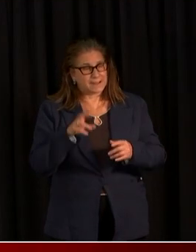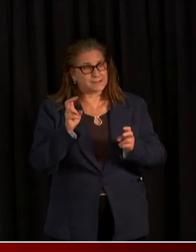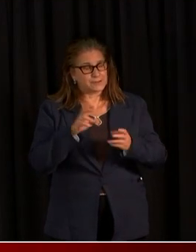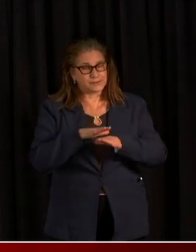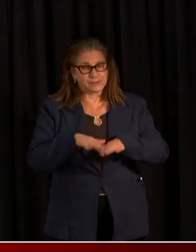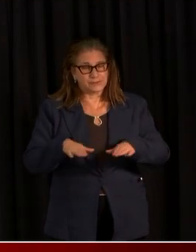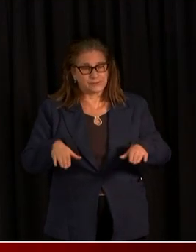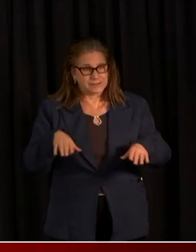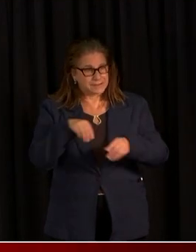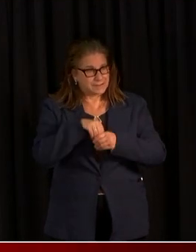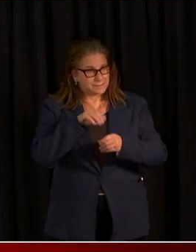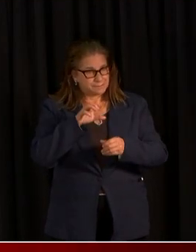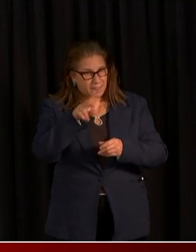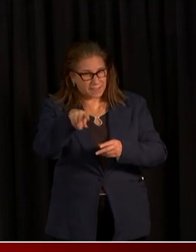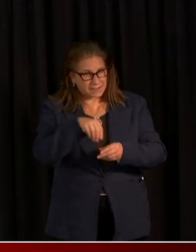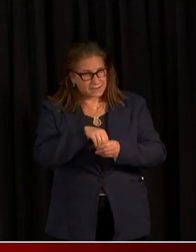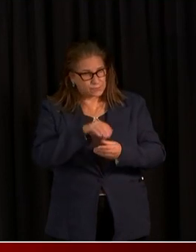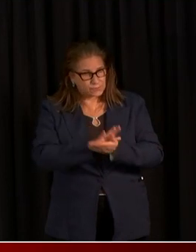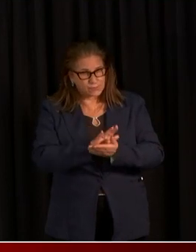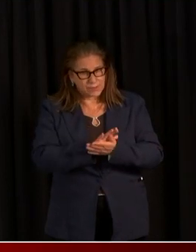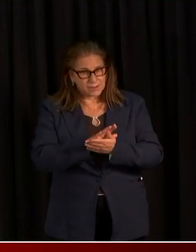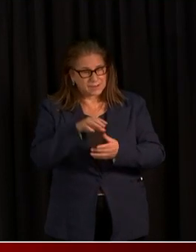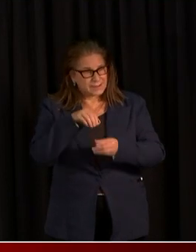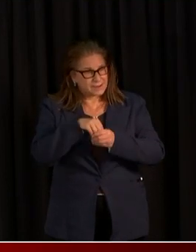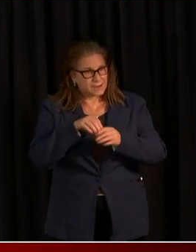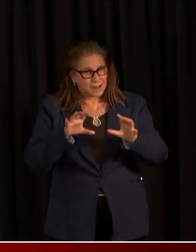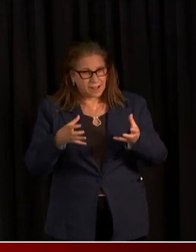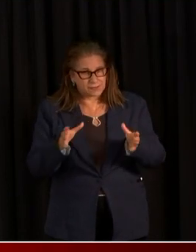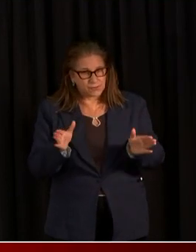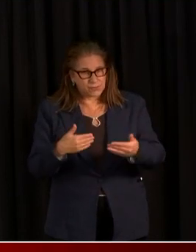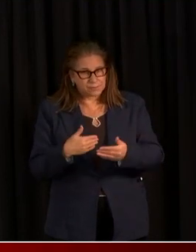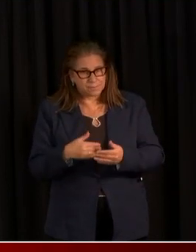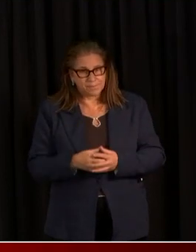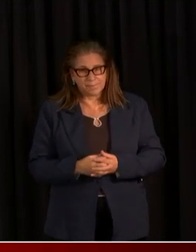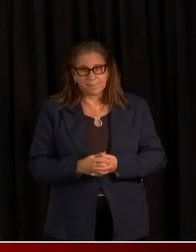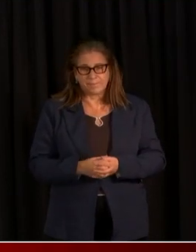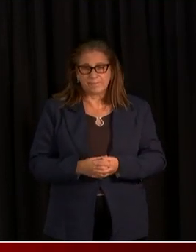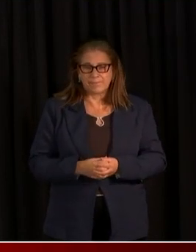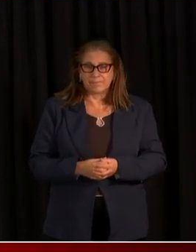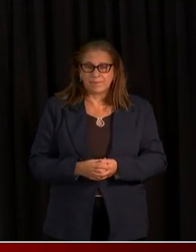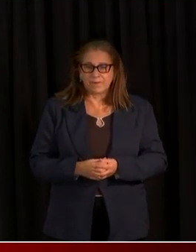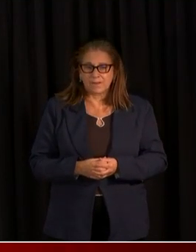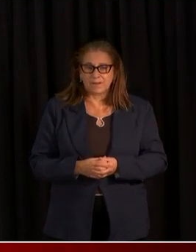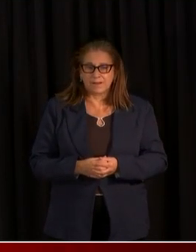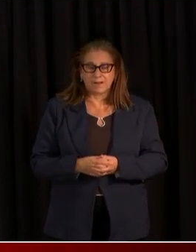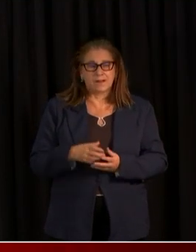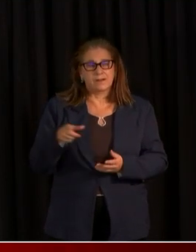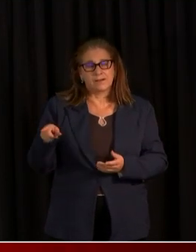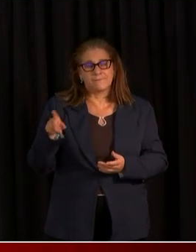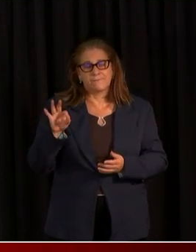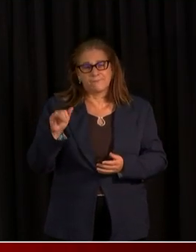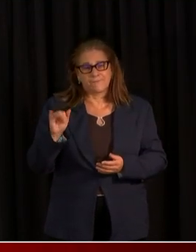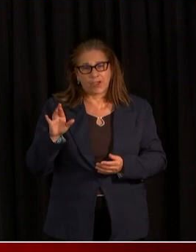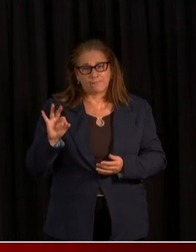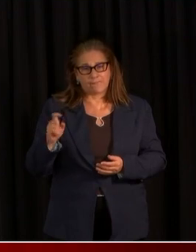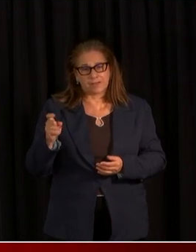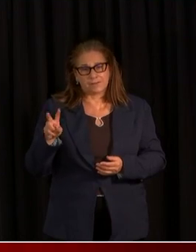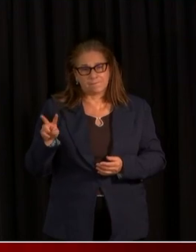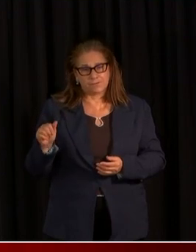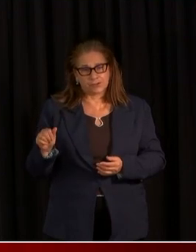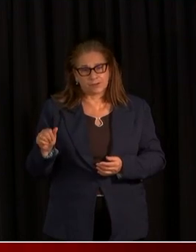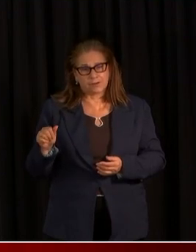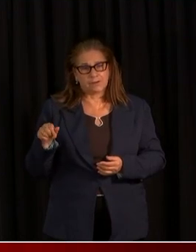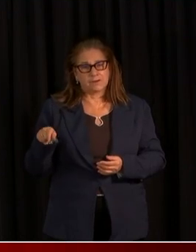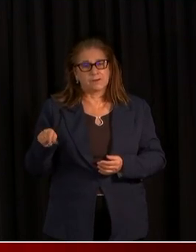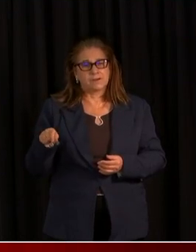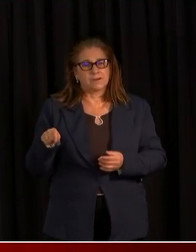learning for students? We've seen every jurisdiction that surrounds DC now, Fairfax, Montgomery, PG, have all come out and said, at least for the first semester, it'll all